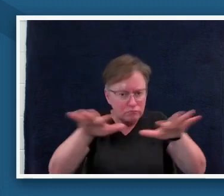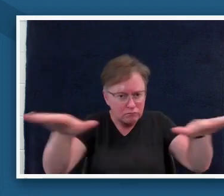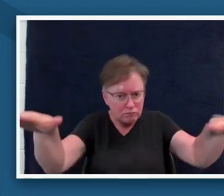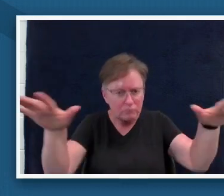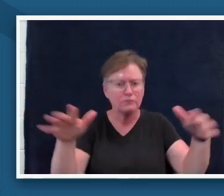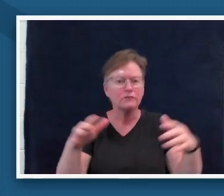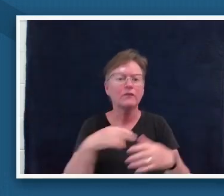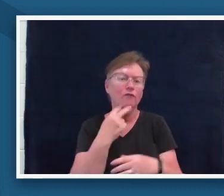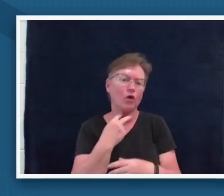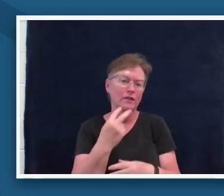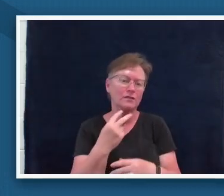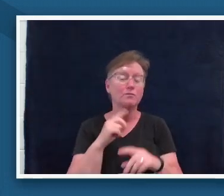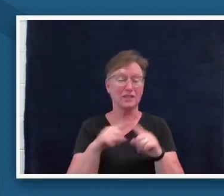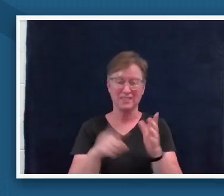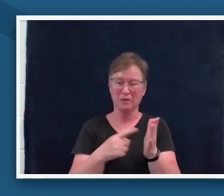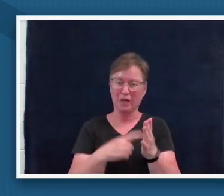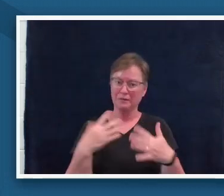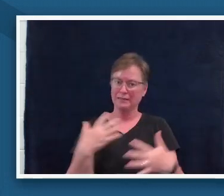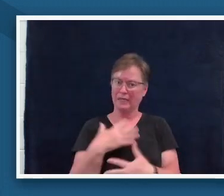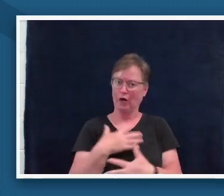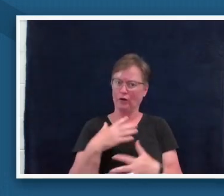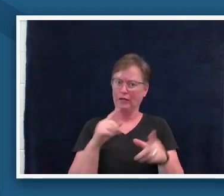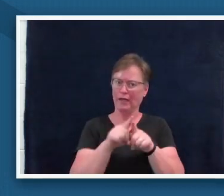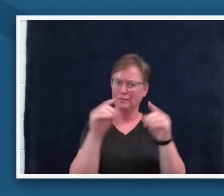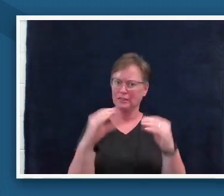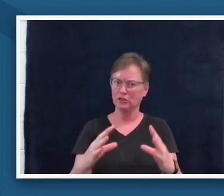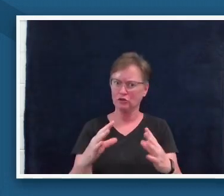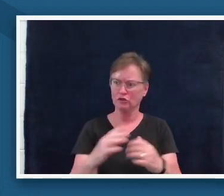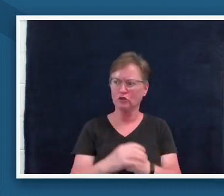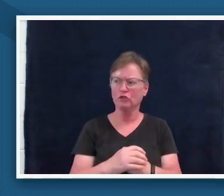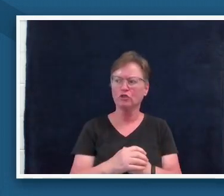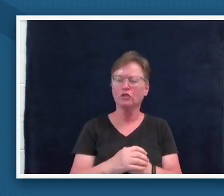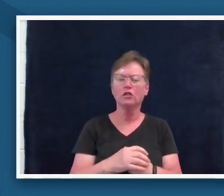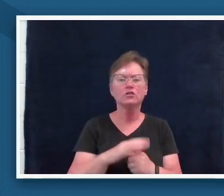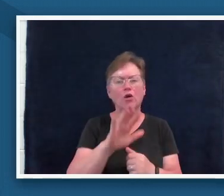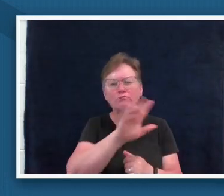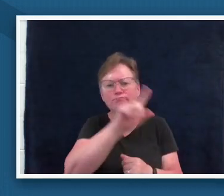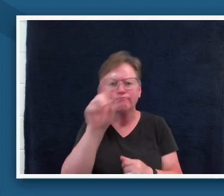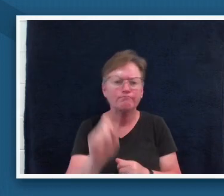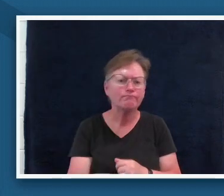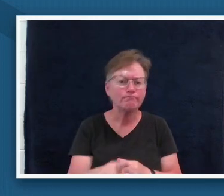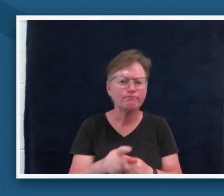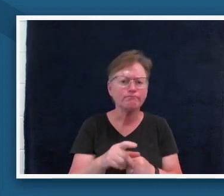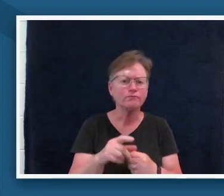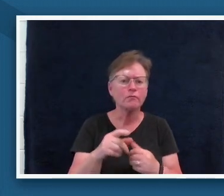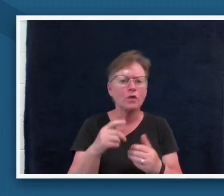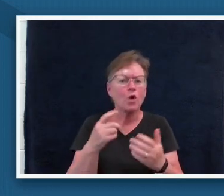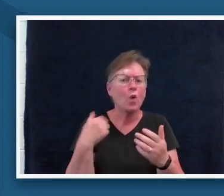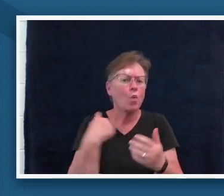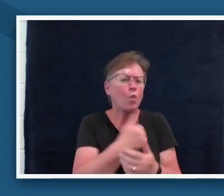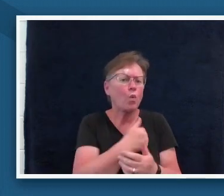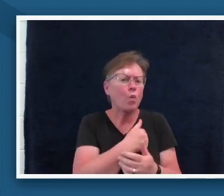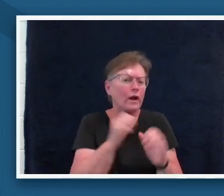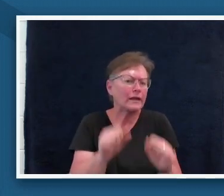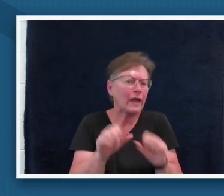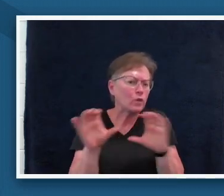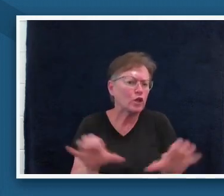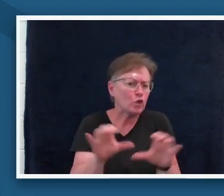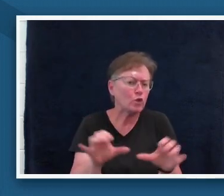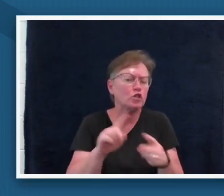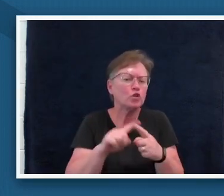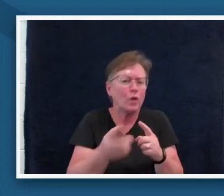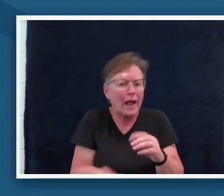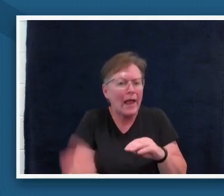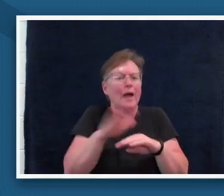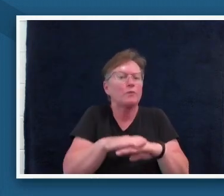for teachers. So I just want to put it to you. What do you think we can and should be doing to amplify our students' voices after